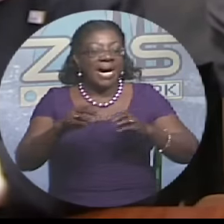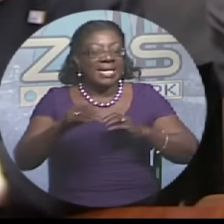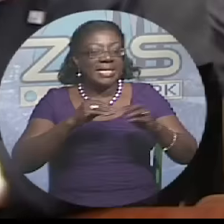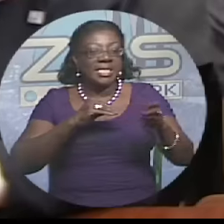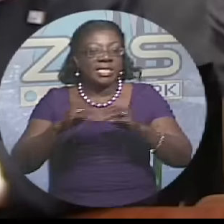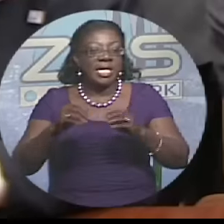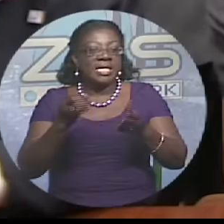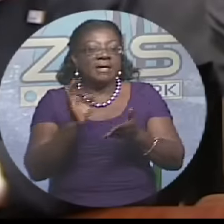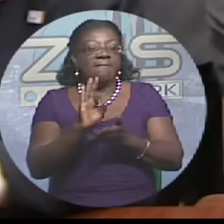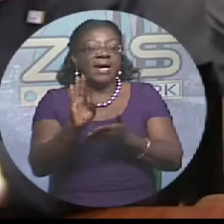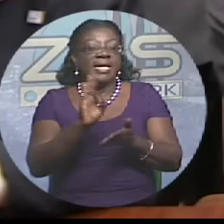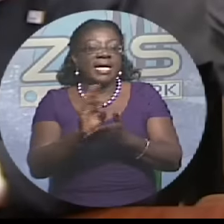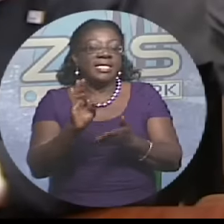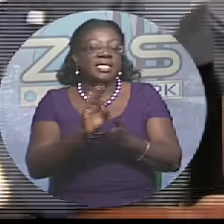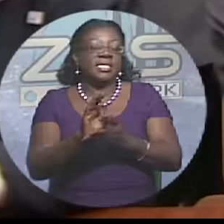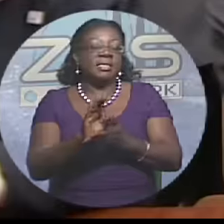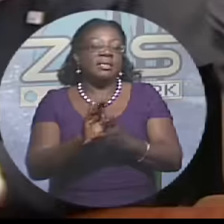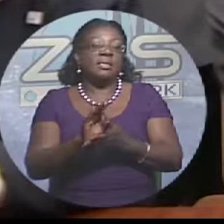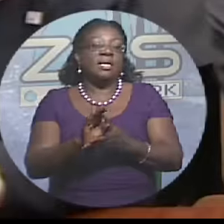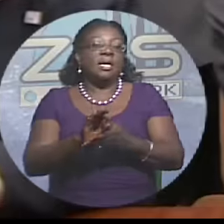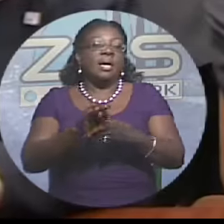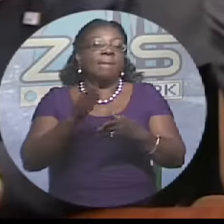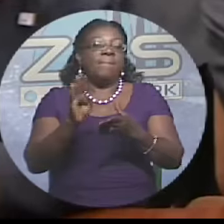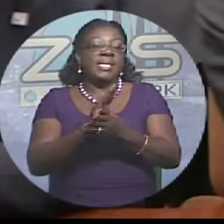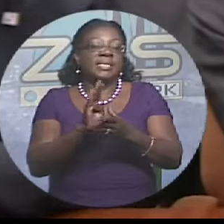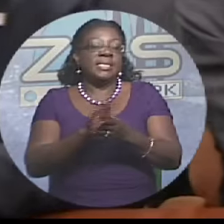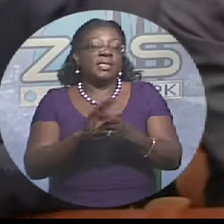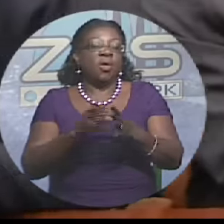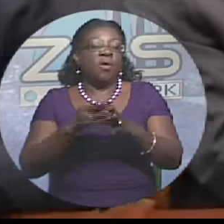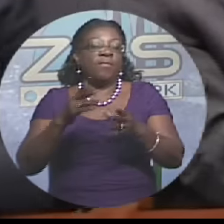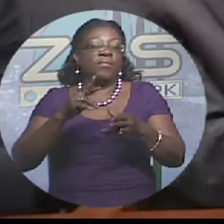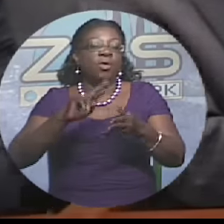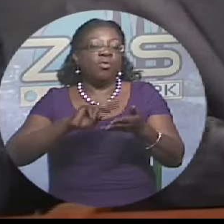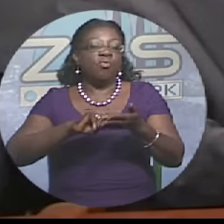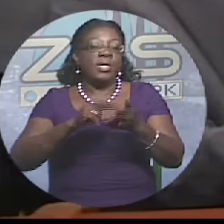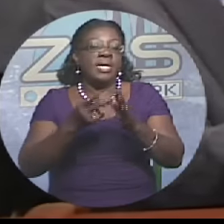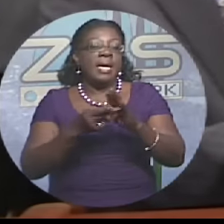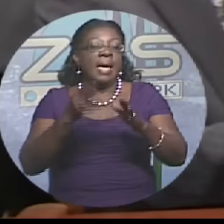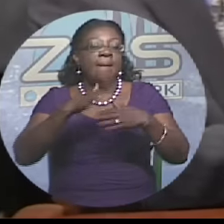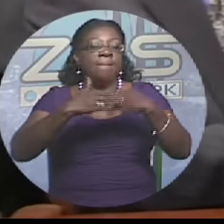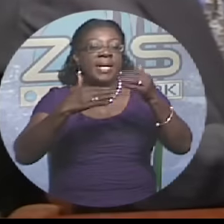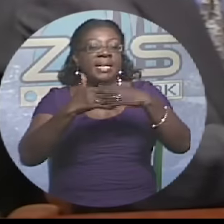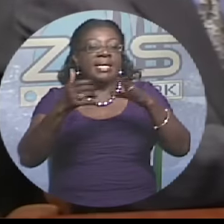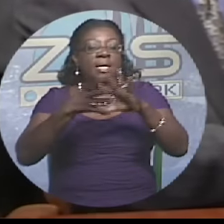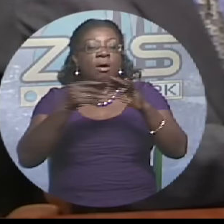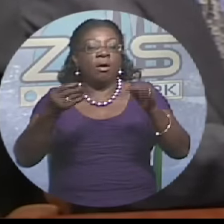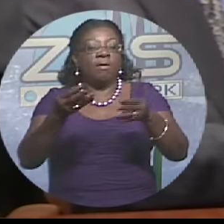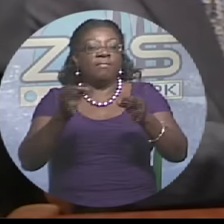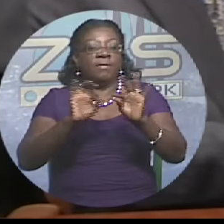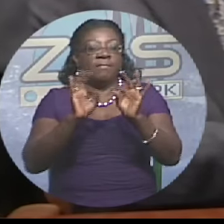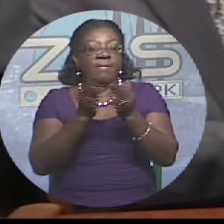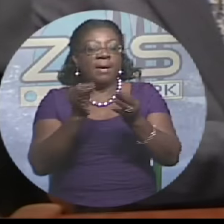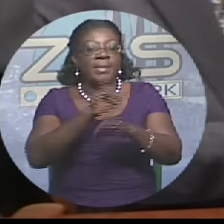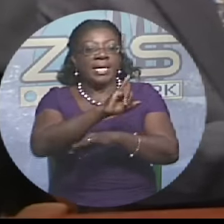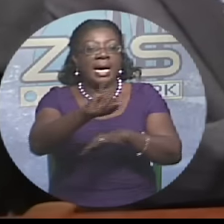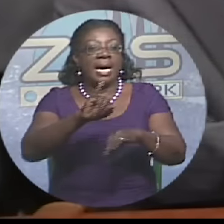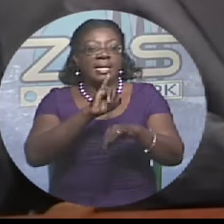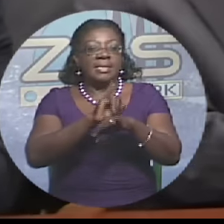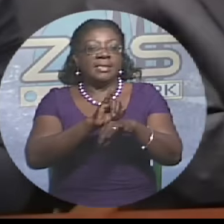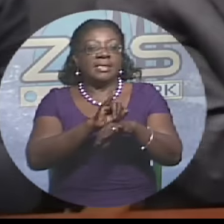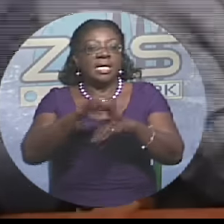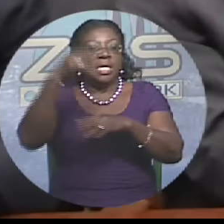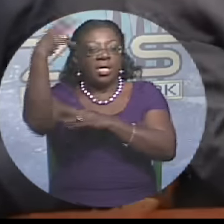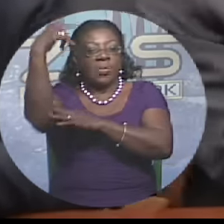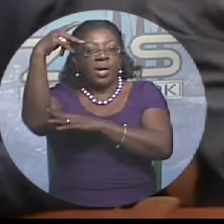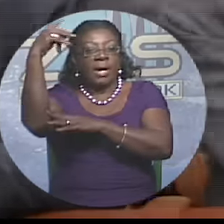the financial affairs of the rebuilding project and receive donations, is outfitted with the notable executives from the private sector. Prime Minister,